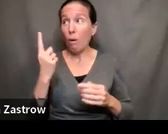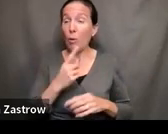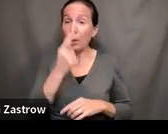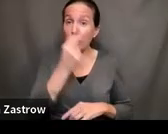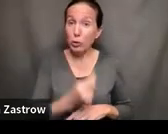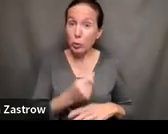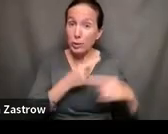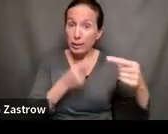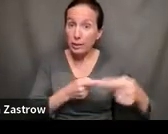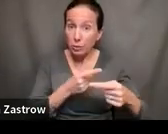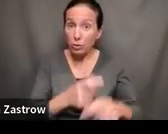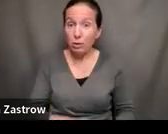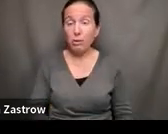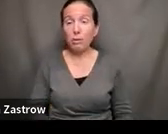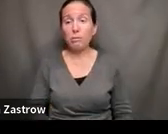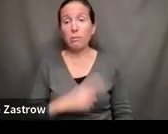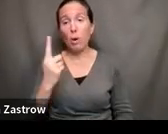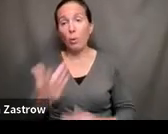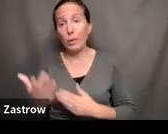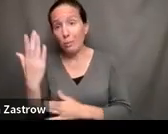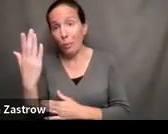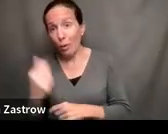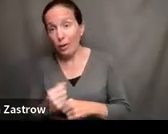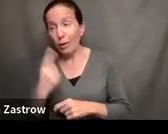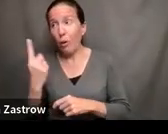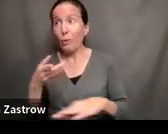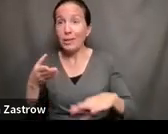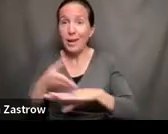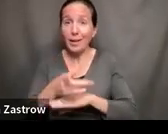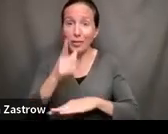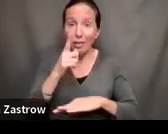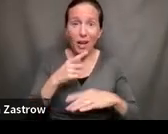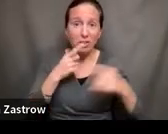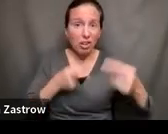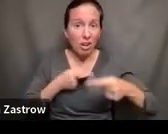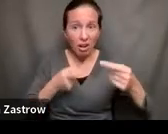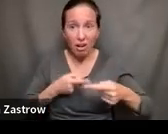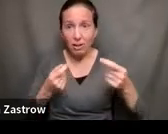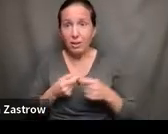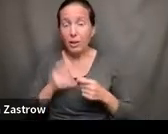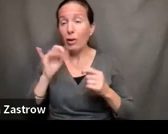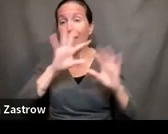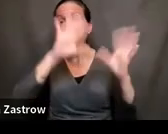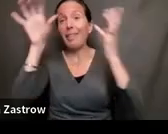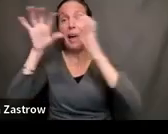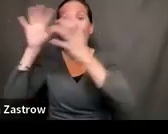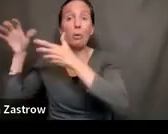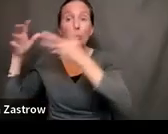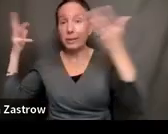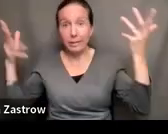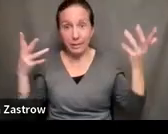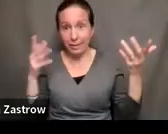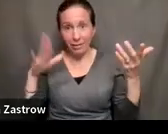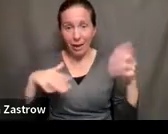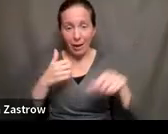it, I don't know, after lunch? Is it when it's cloudy out? I don't know.